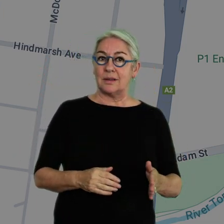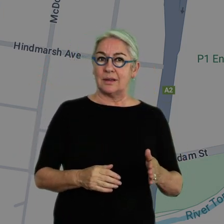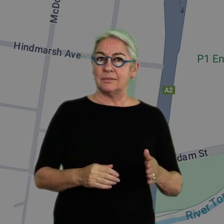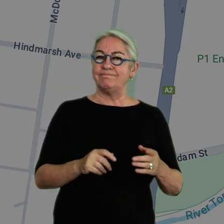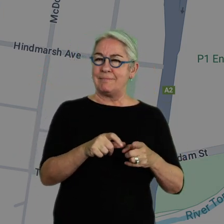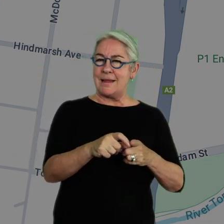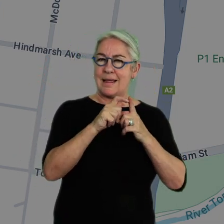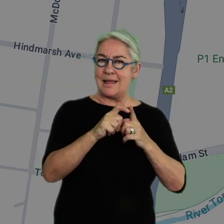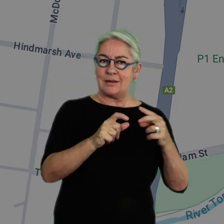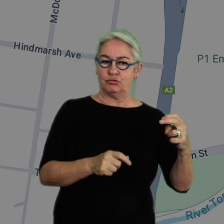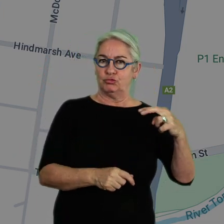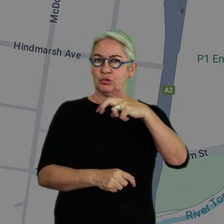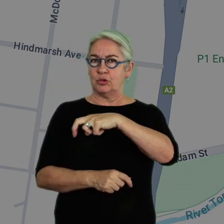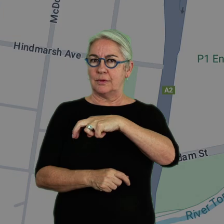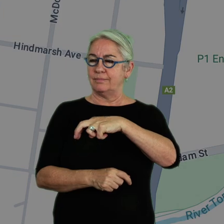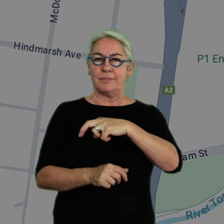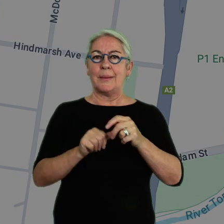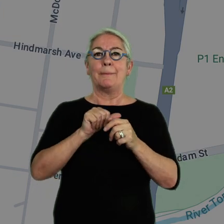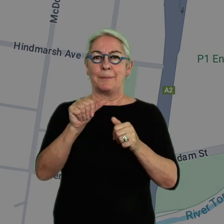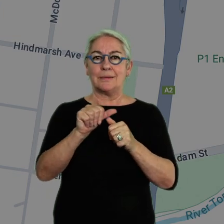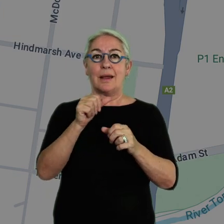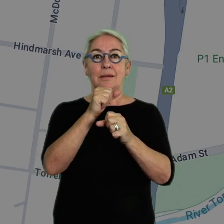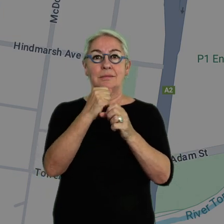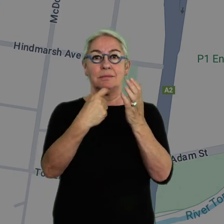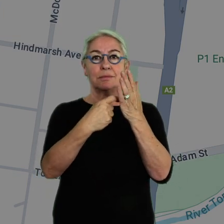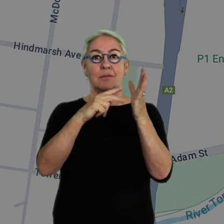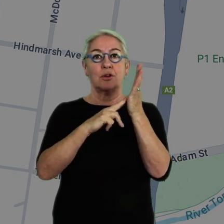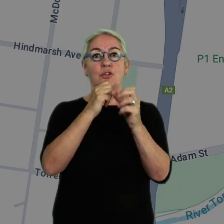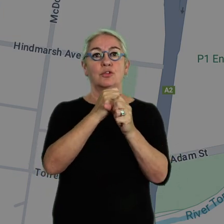Grange Road on the south. It is then a 10-minute walk to the theatre.